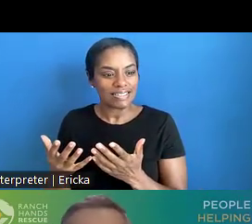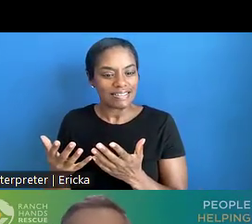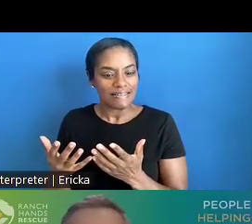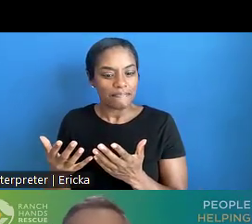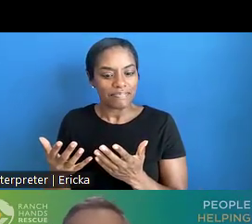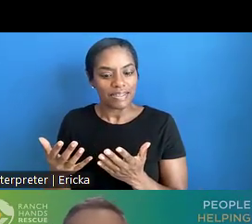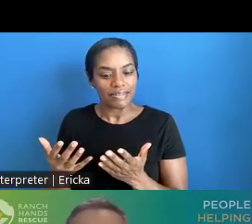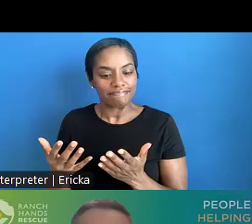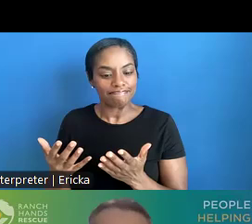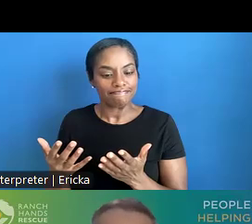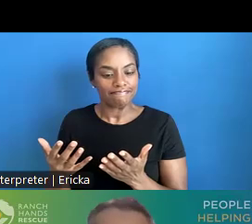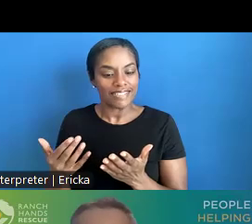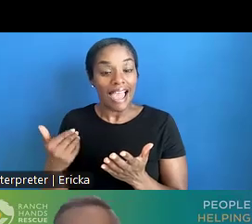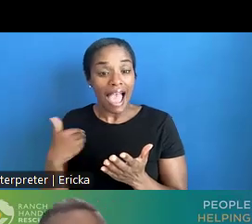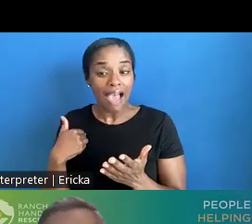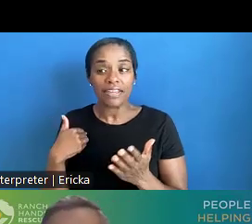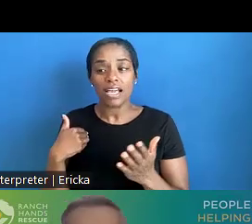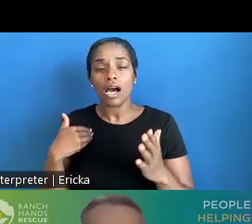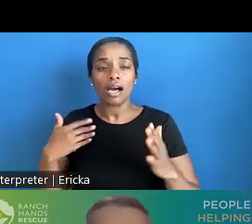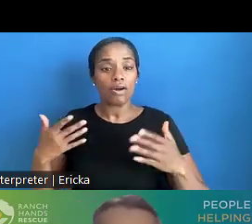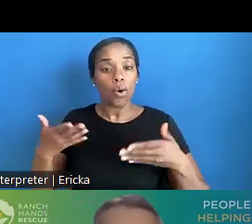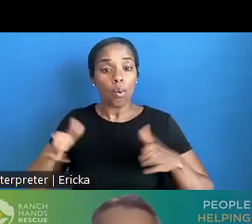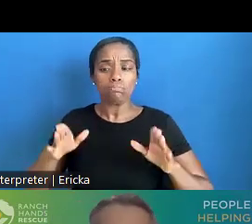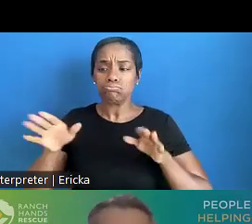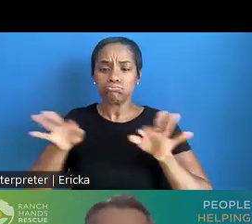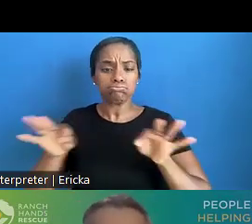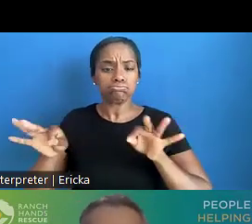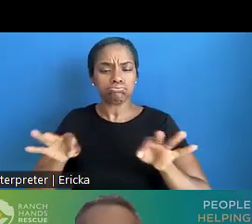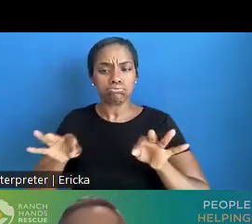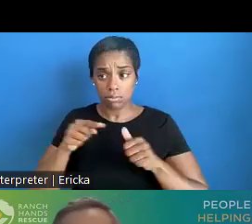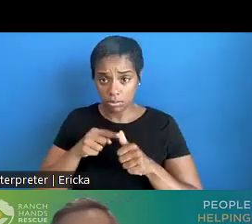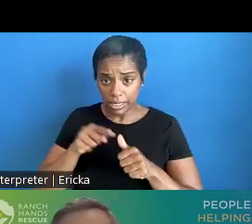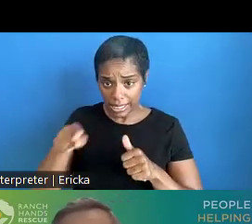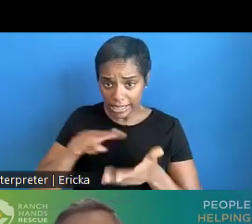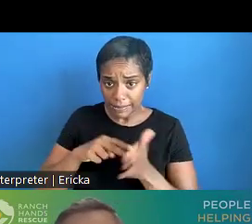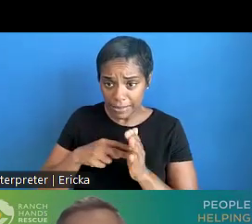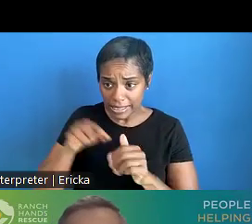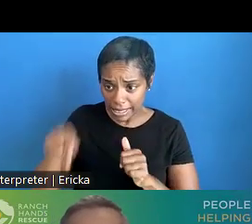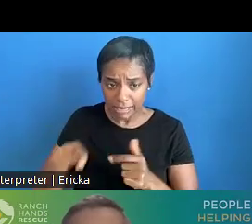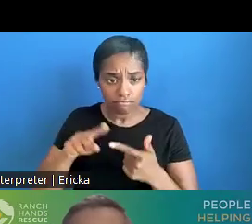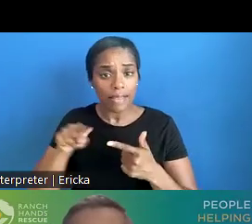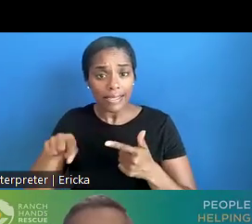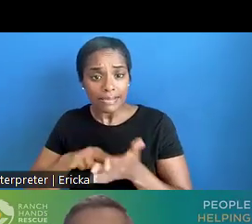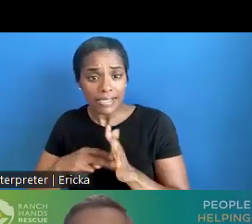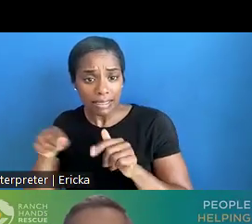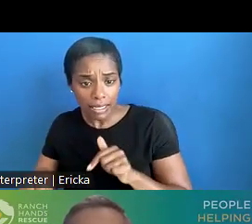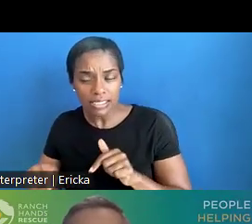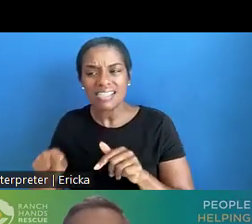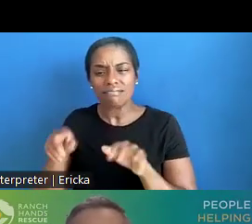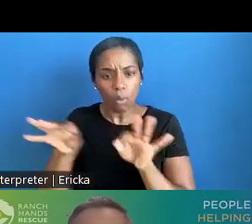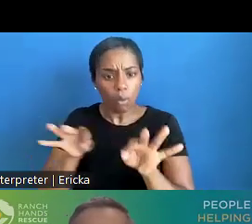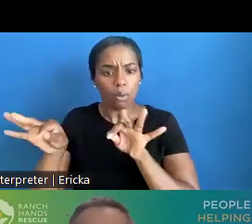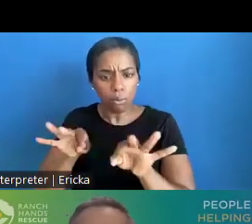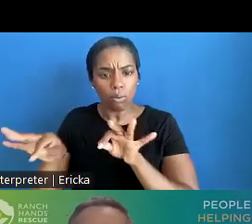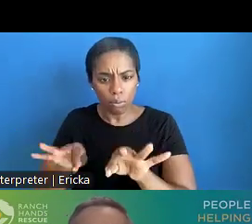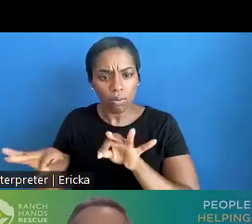psychoeducation around, well, here's what this means, here's what that means, here's what this means. Do you get it? Like if you just build it into the questions and you make it